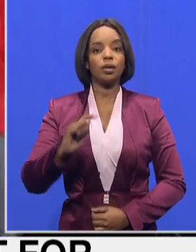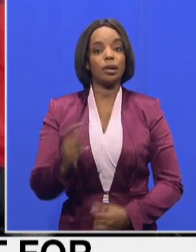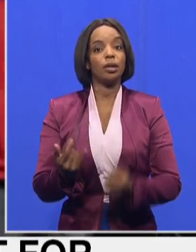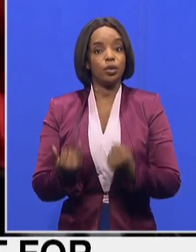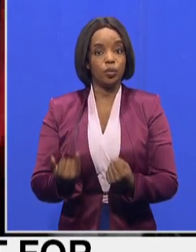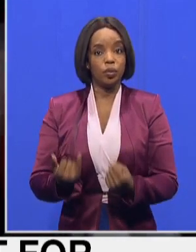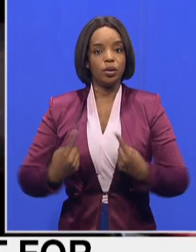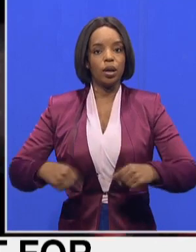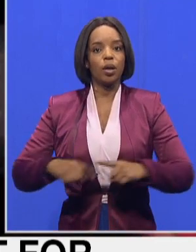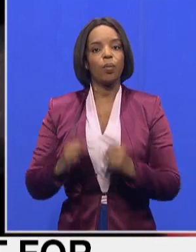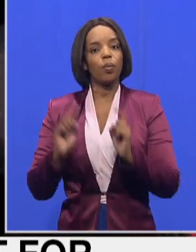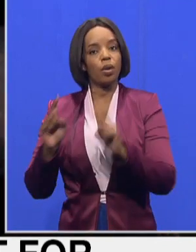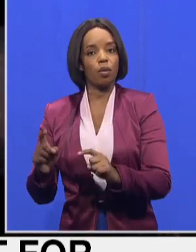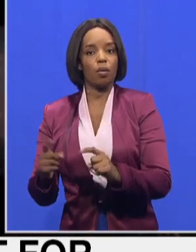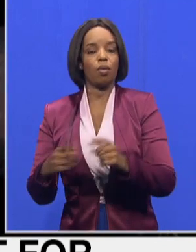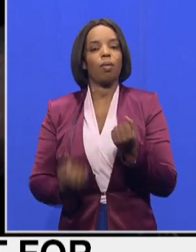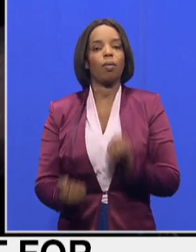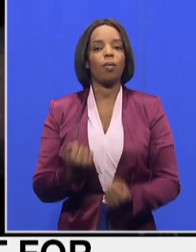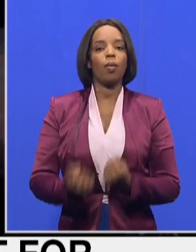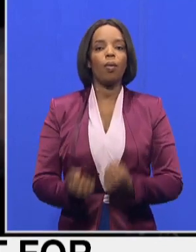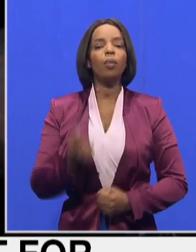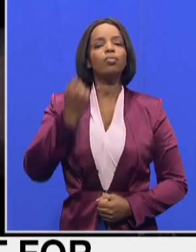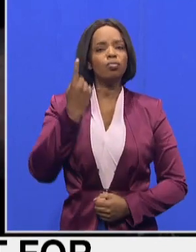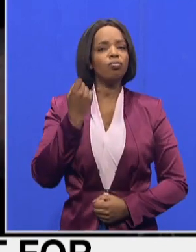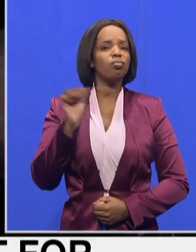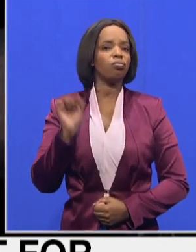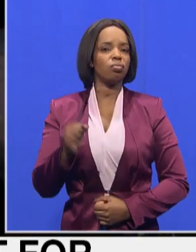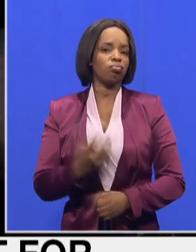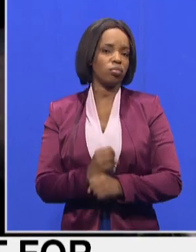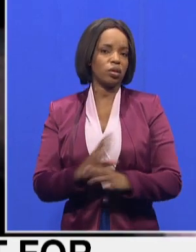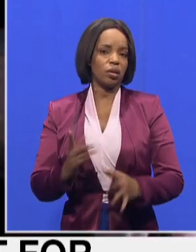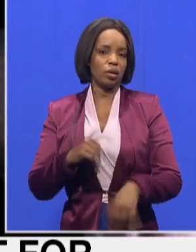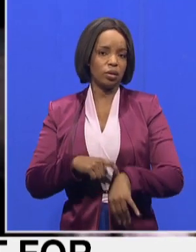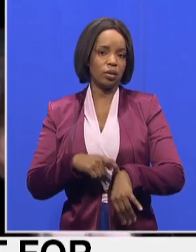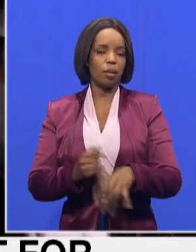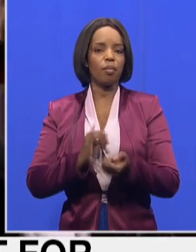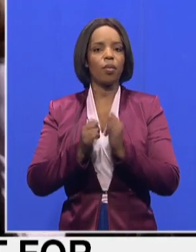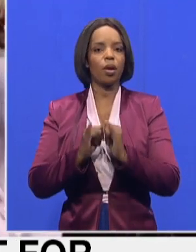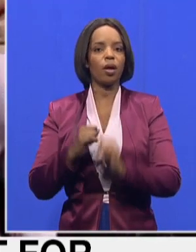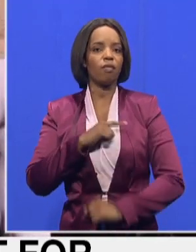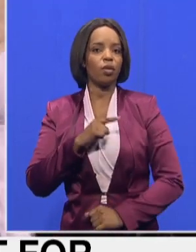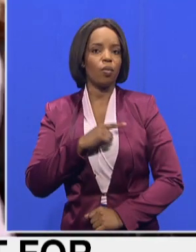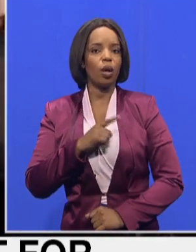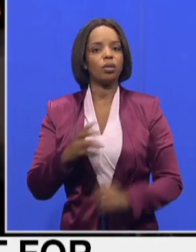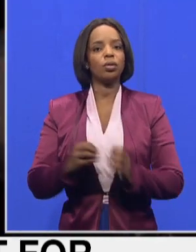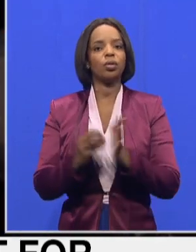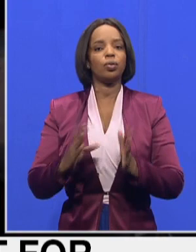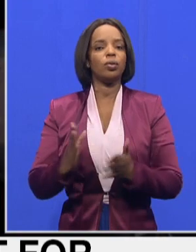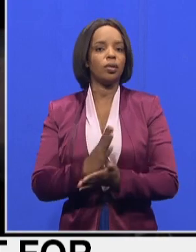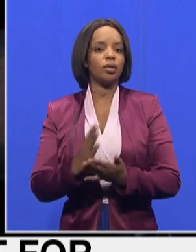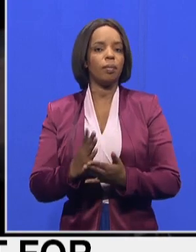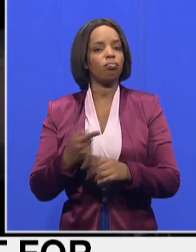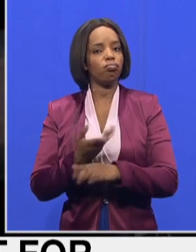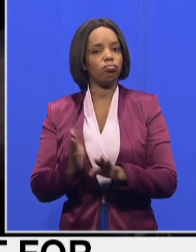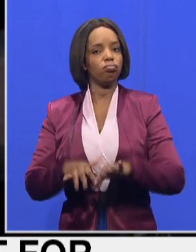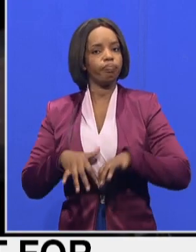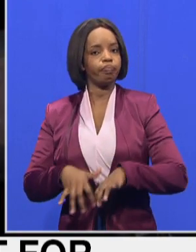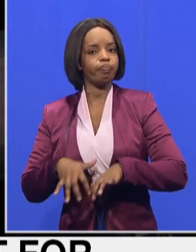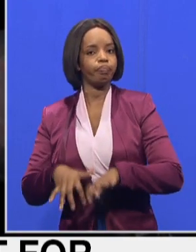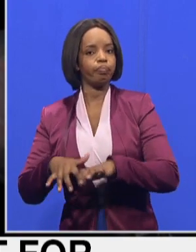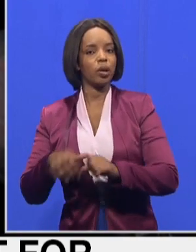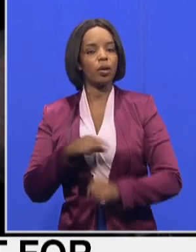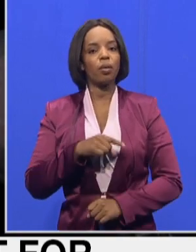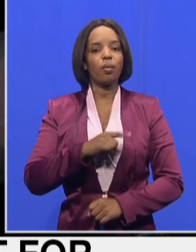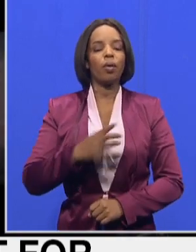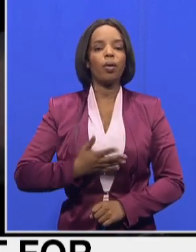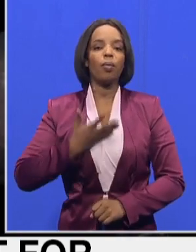inside the court. We understand that the court proceedings might start at 11. Two students were also protesting for education, were detained